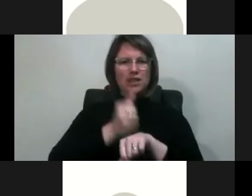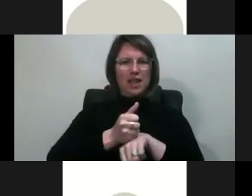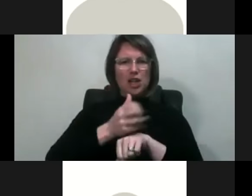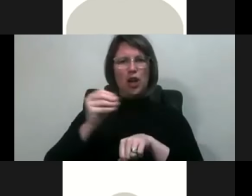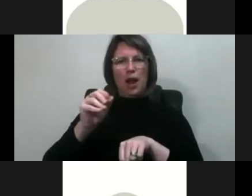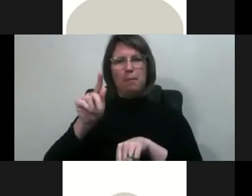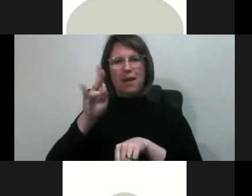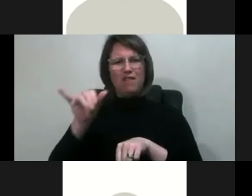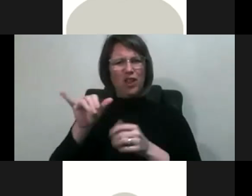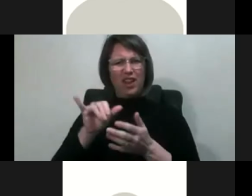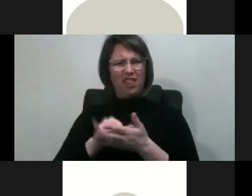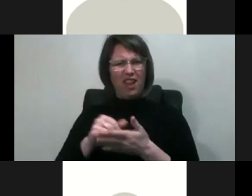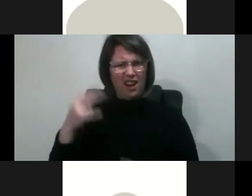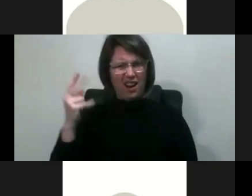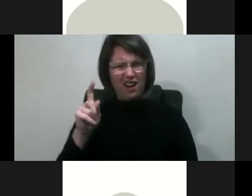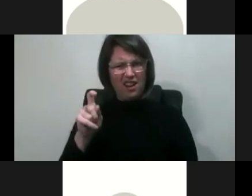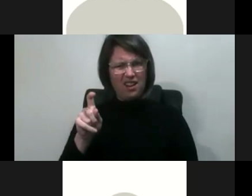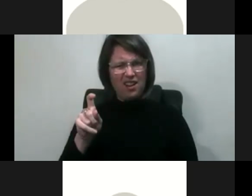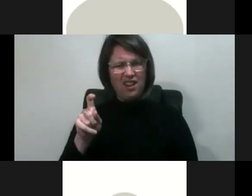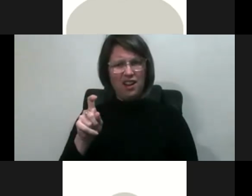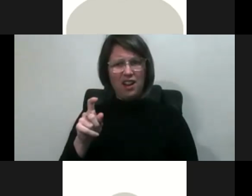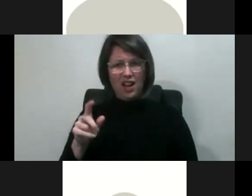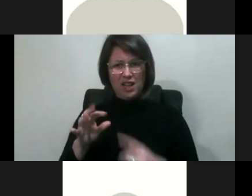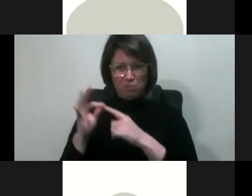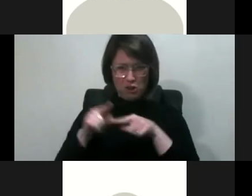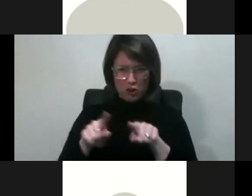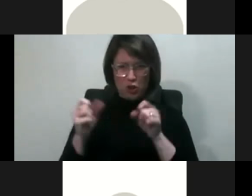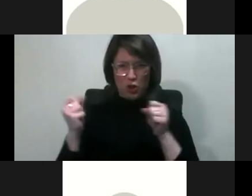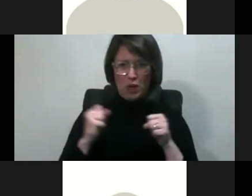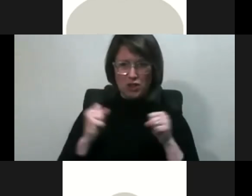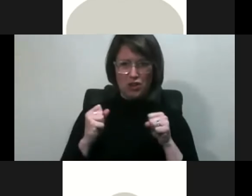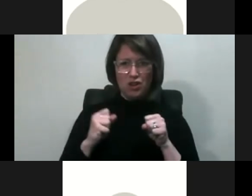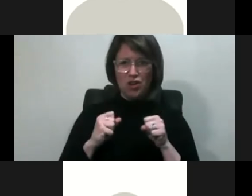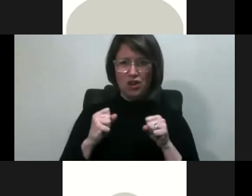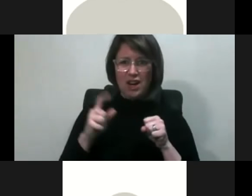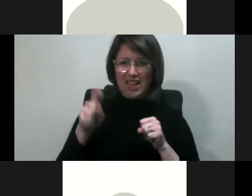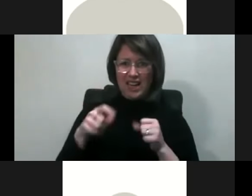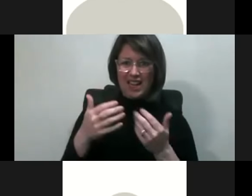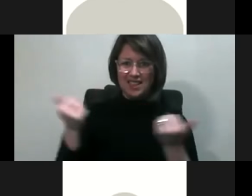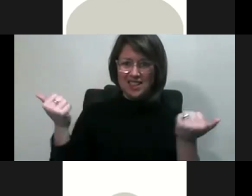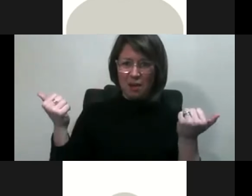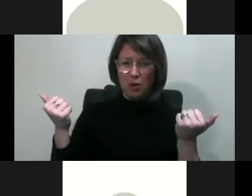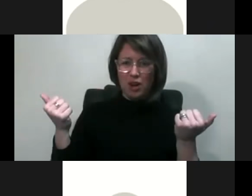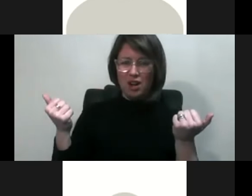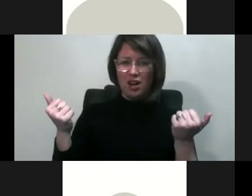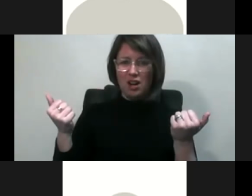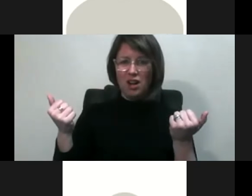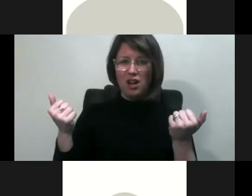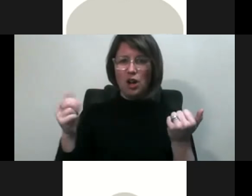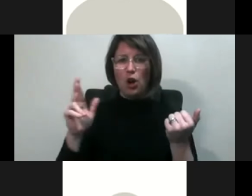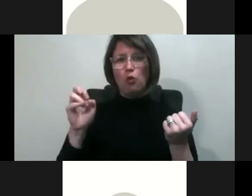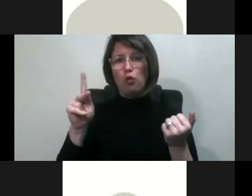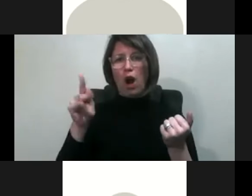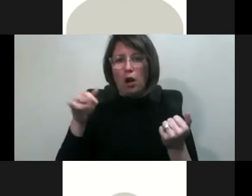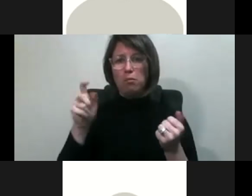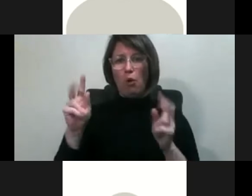is that high, especially in the winter, where you would need a separate so-called Rockport train that's